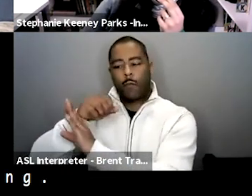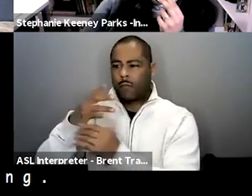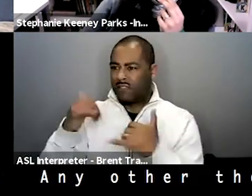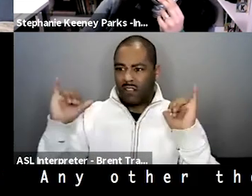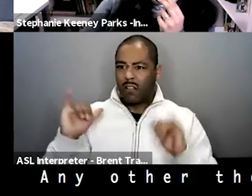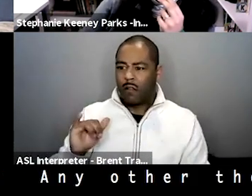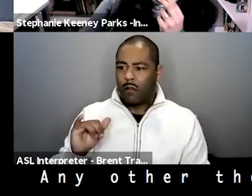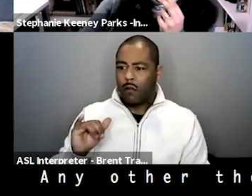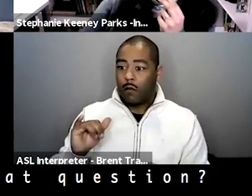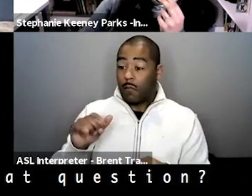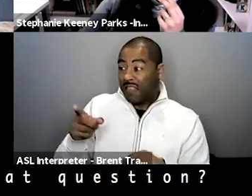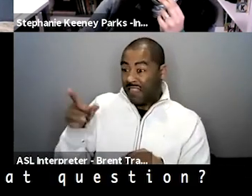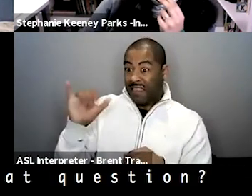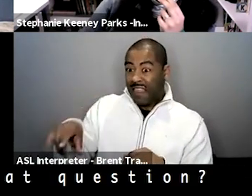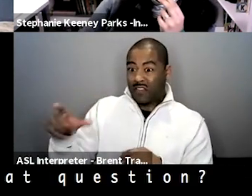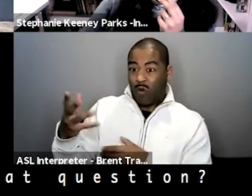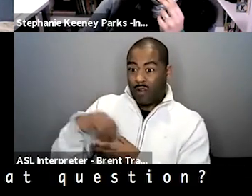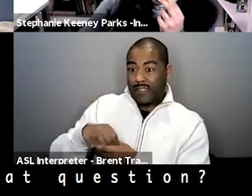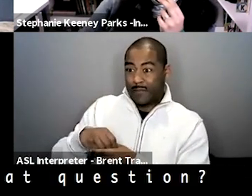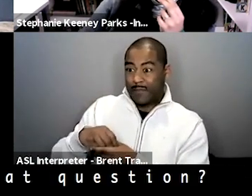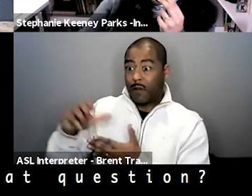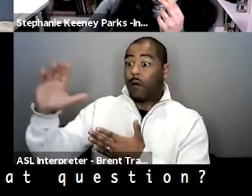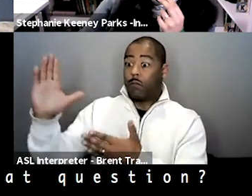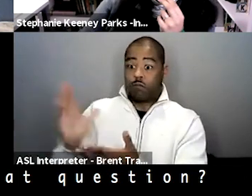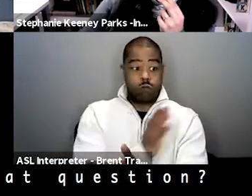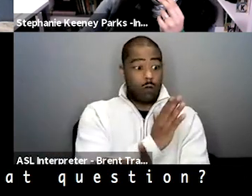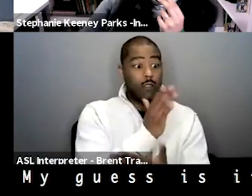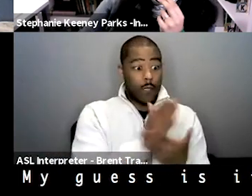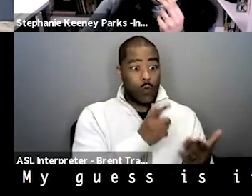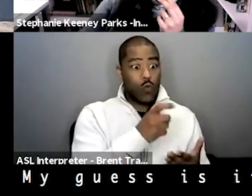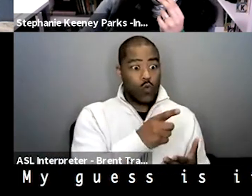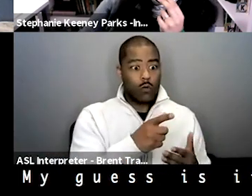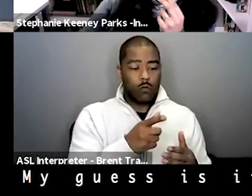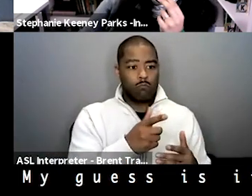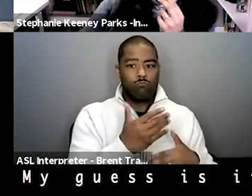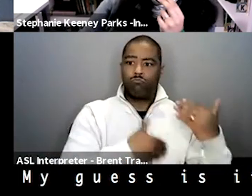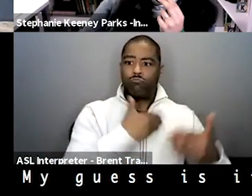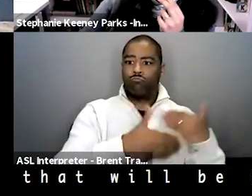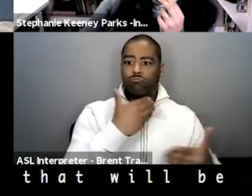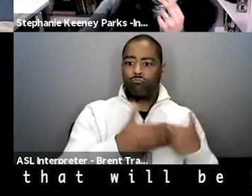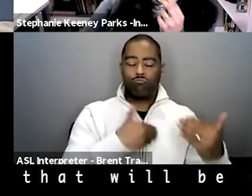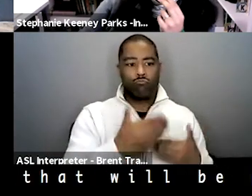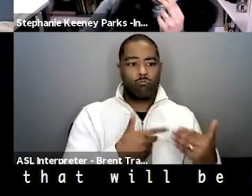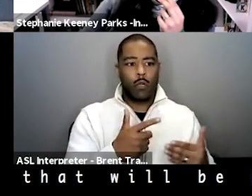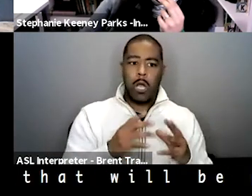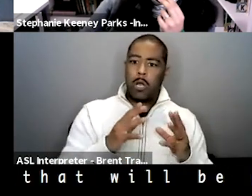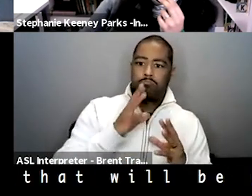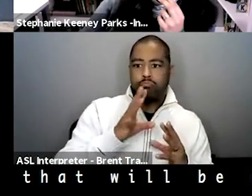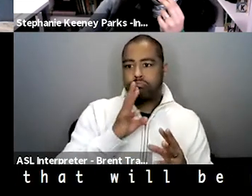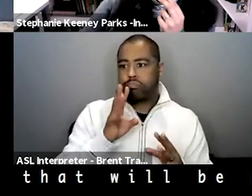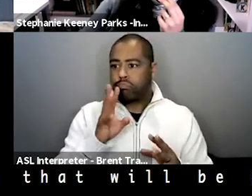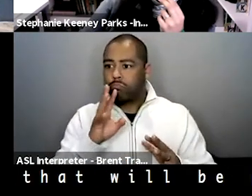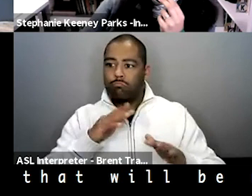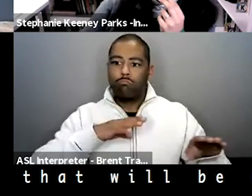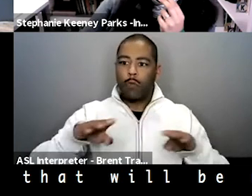Any other thoughts about that question? My guess is it's a question that will